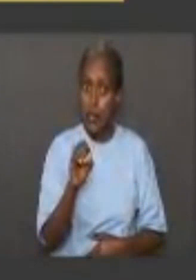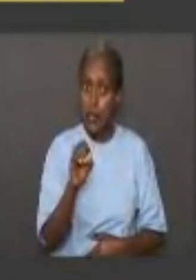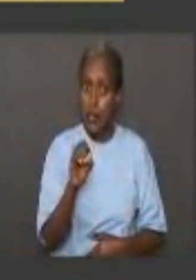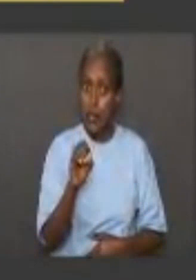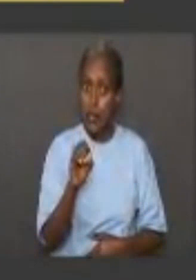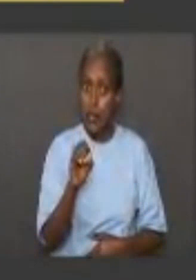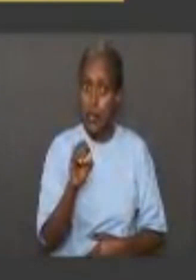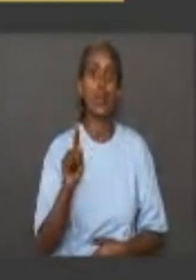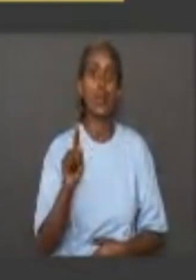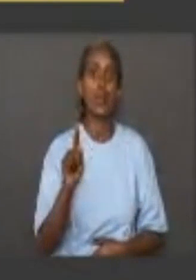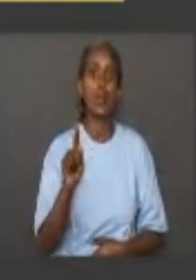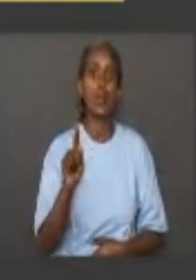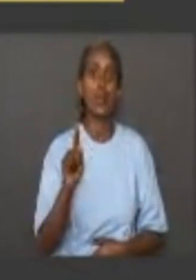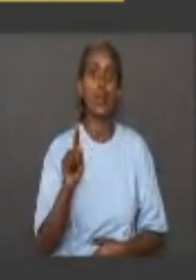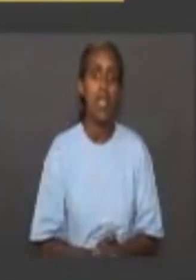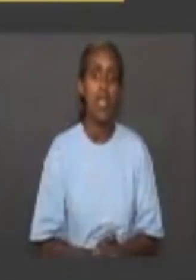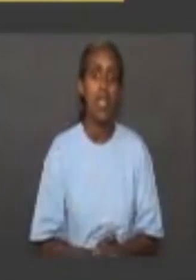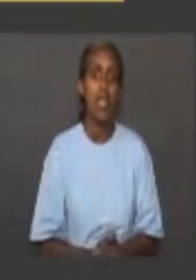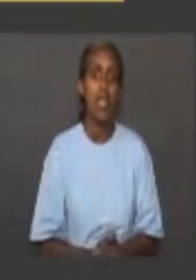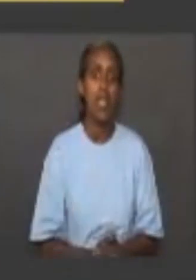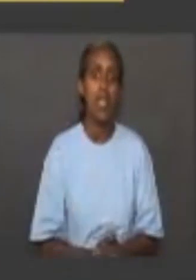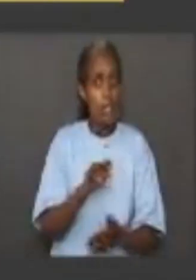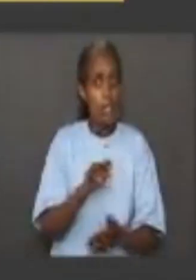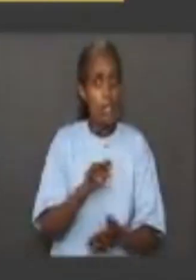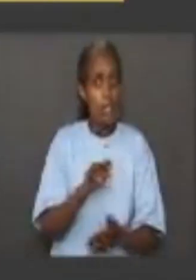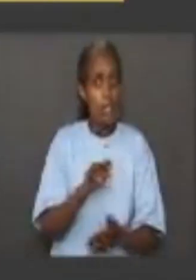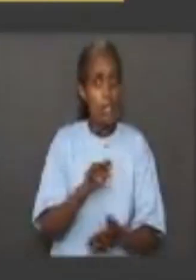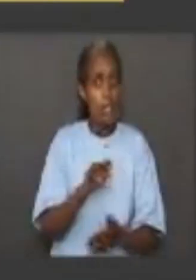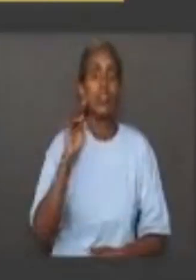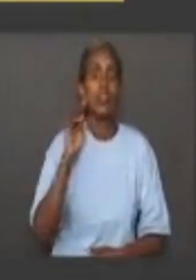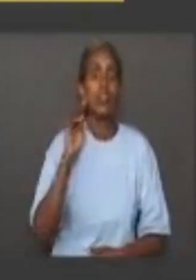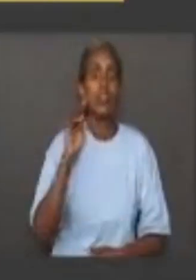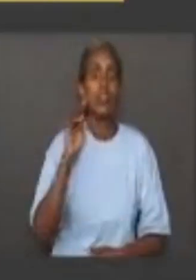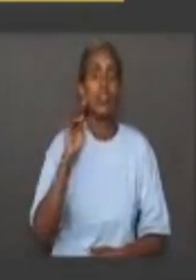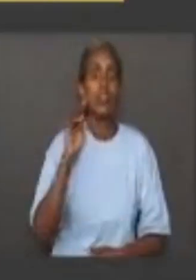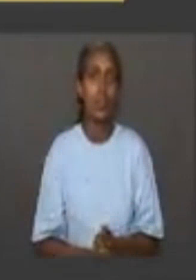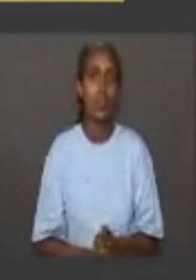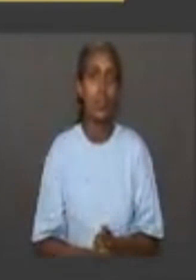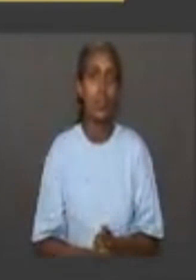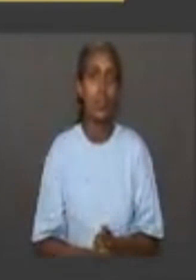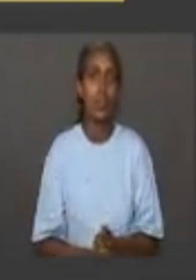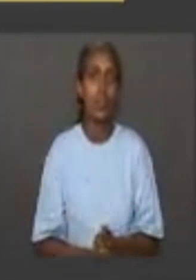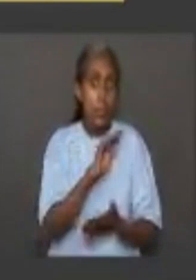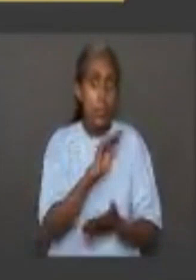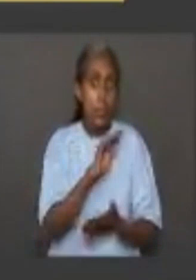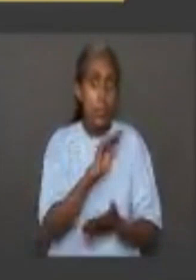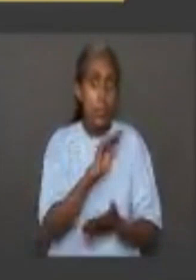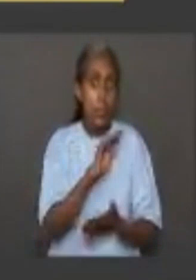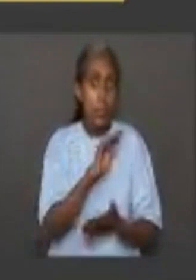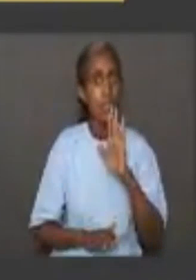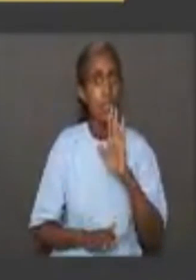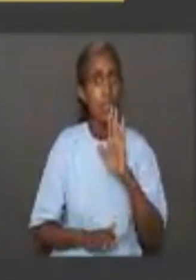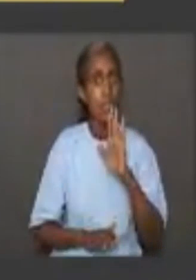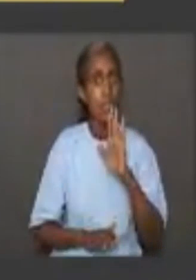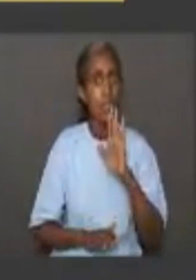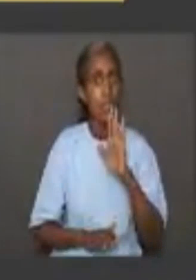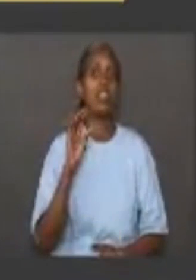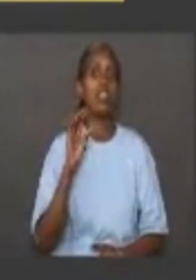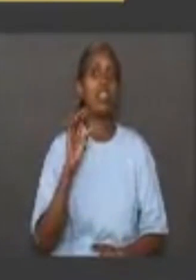1, between 1 and 2, and between 5 and